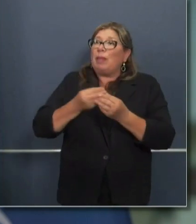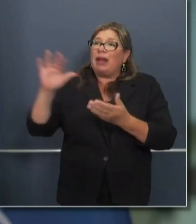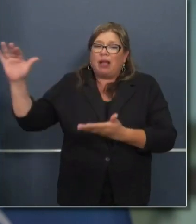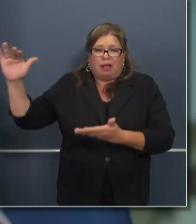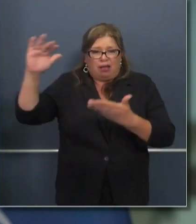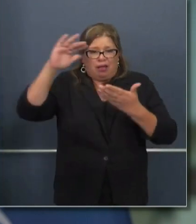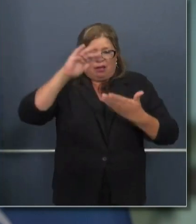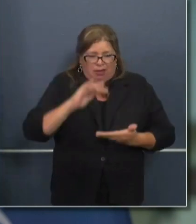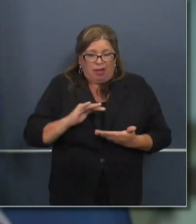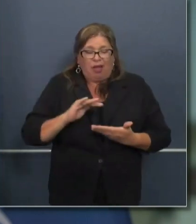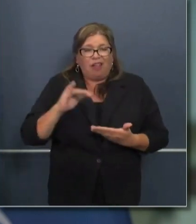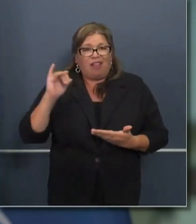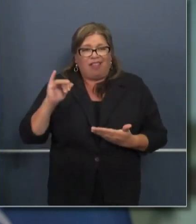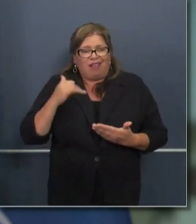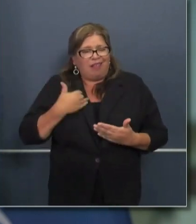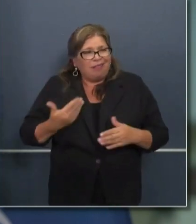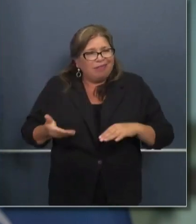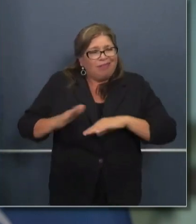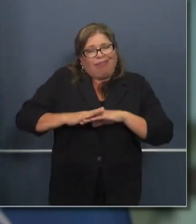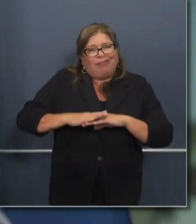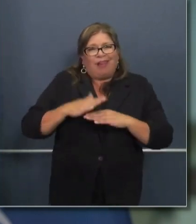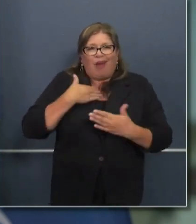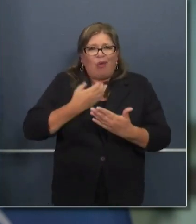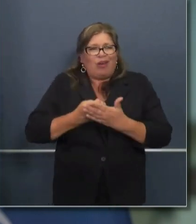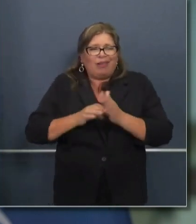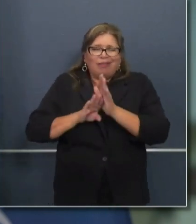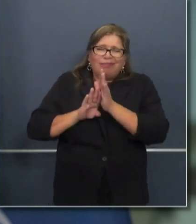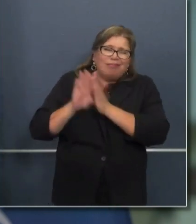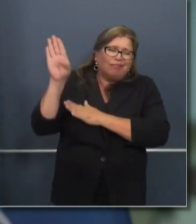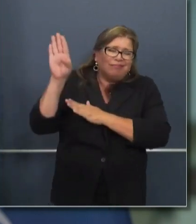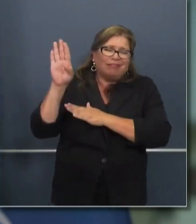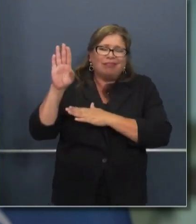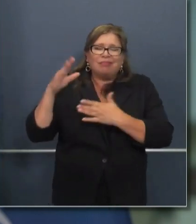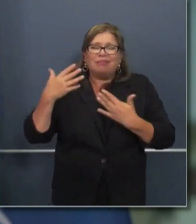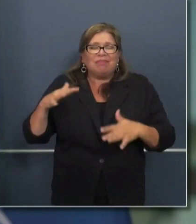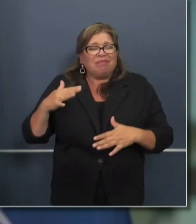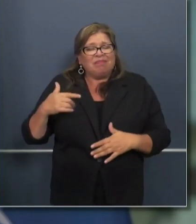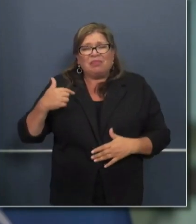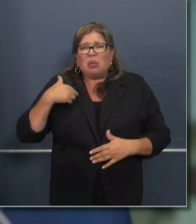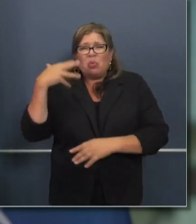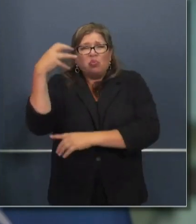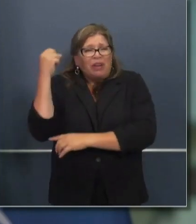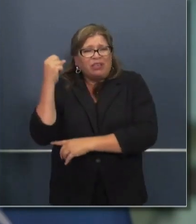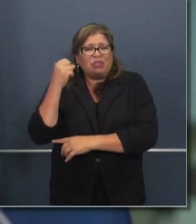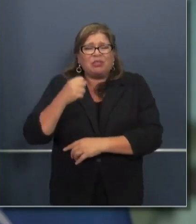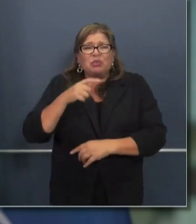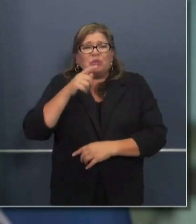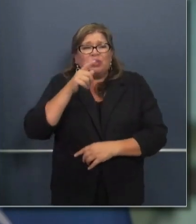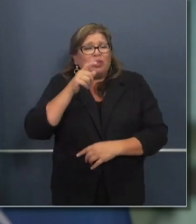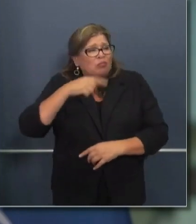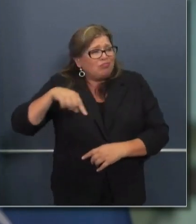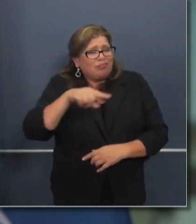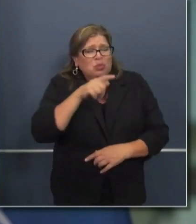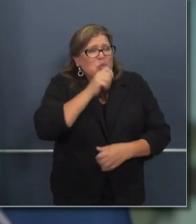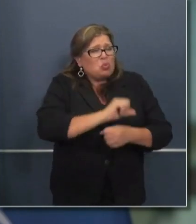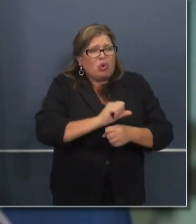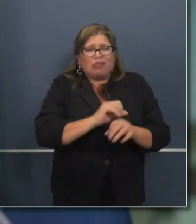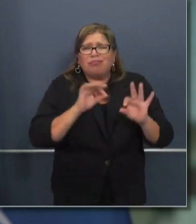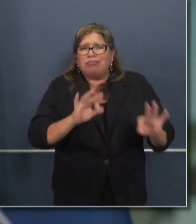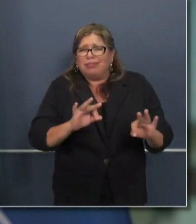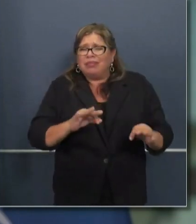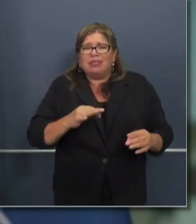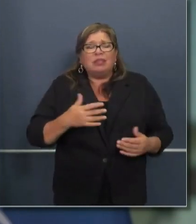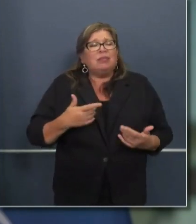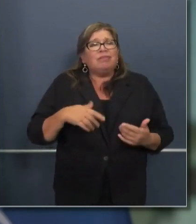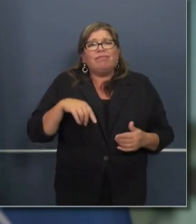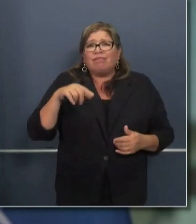showing how strong the California economy was. Record low unemployment, record reserves, record